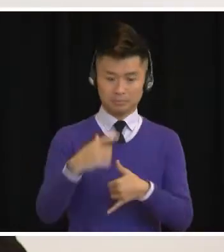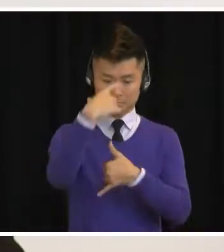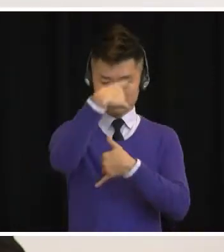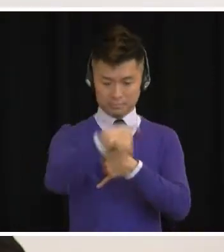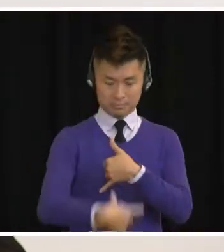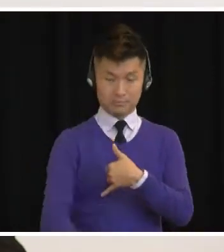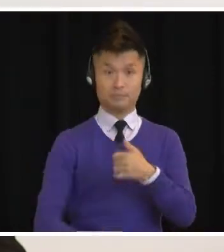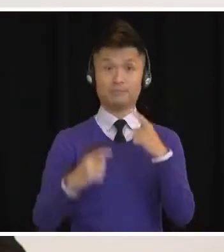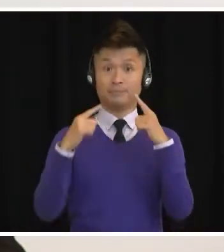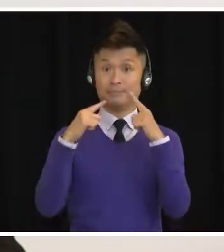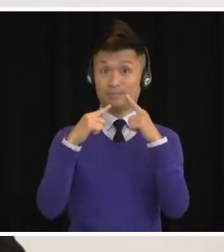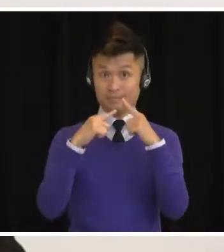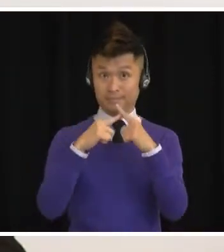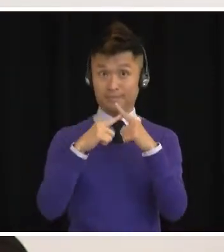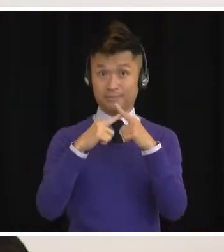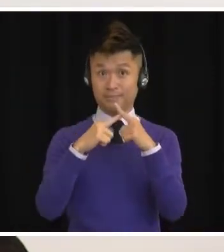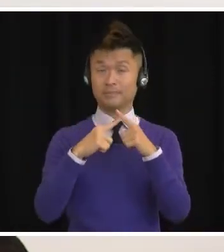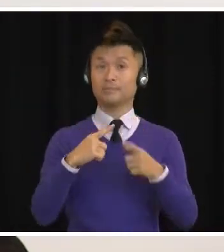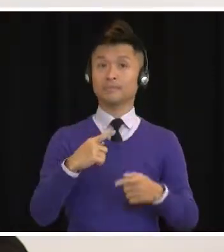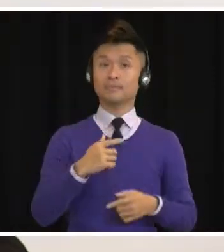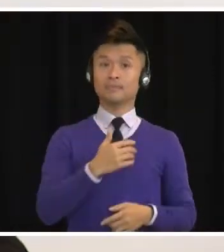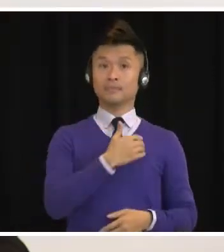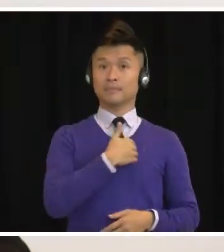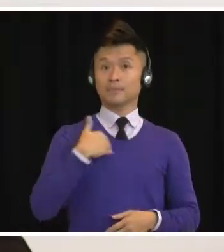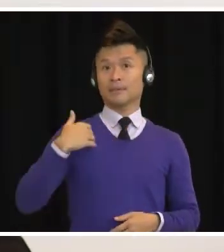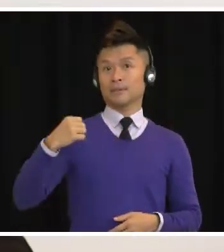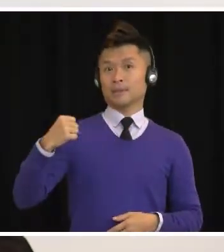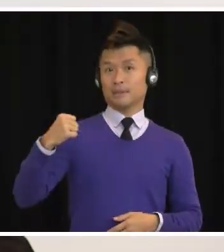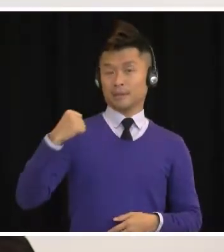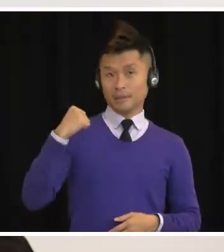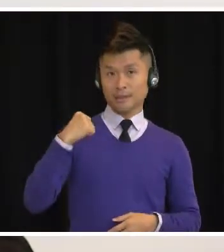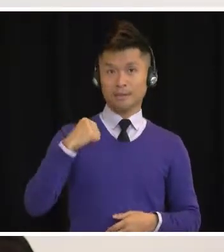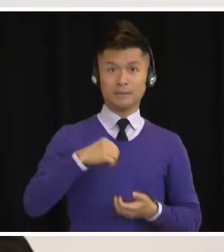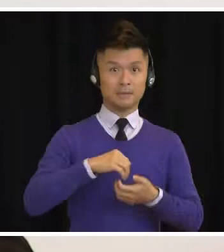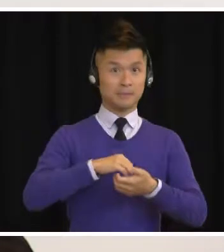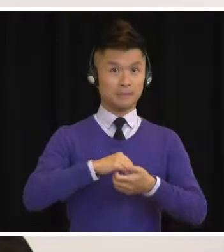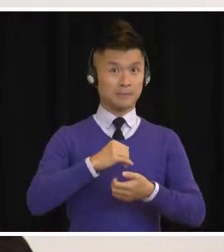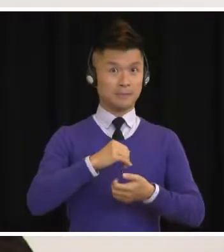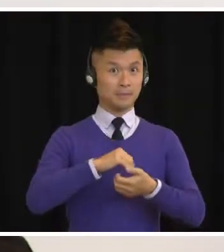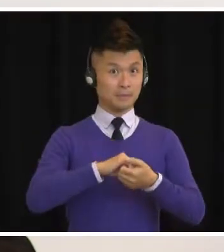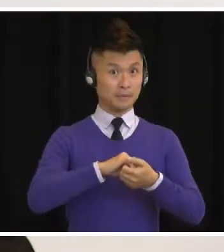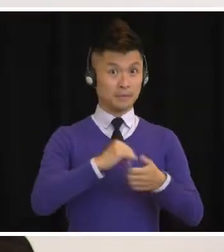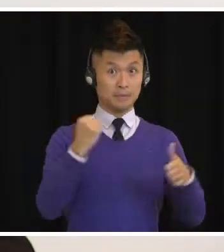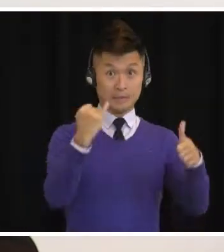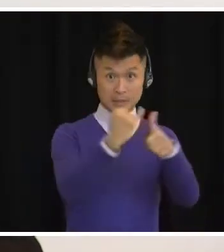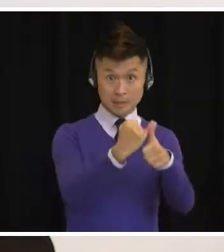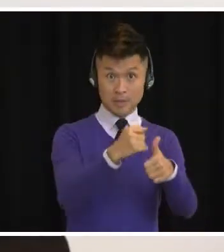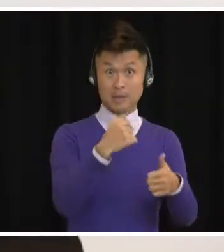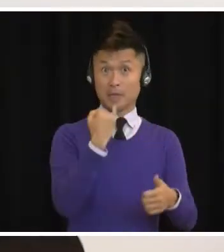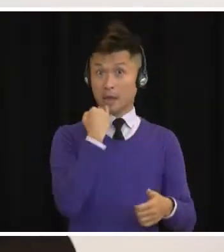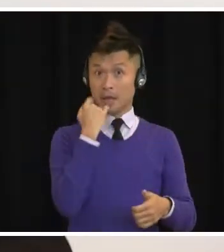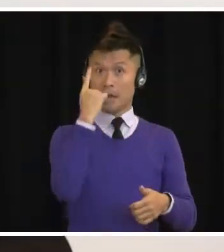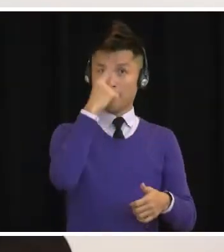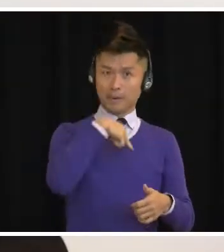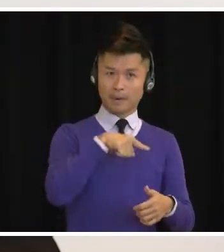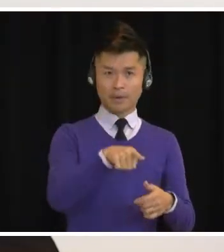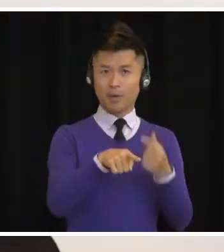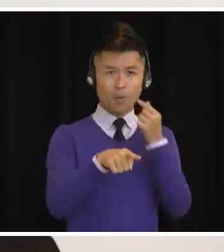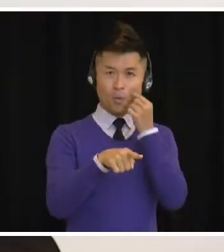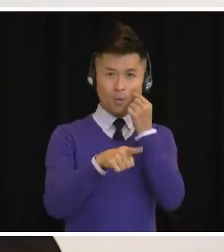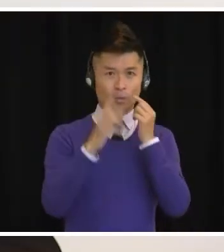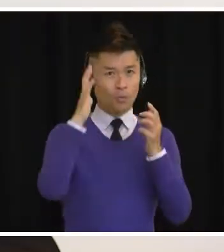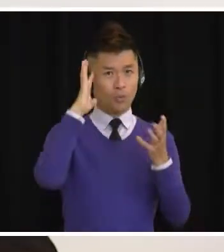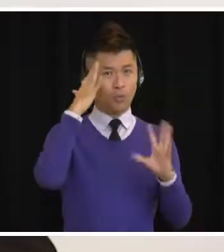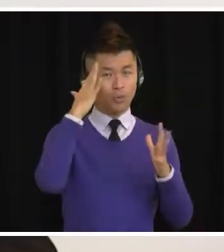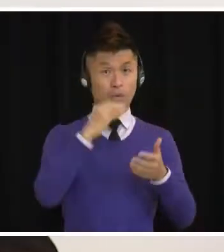to be able to decide on very difficult issues and not be able to bring